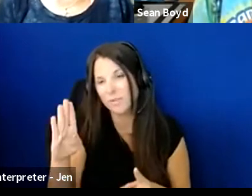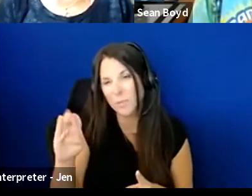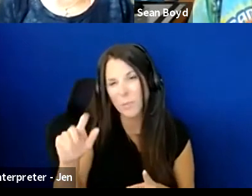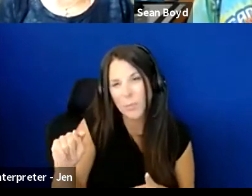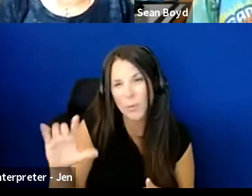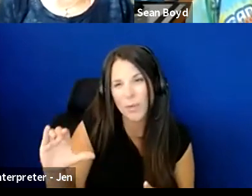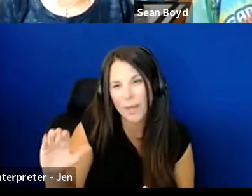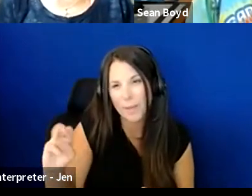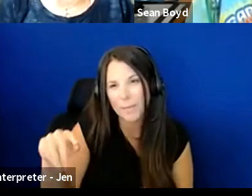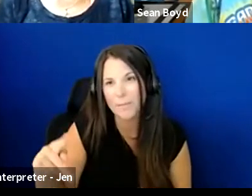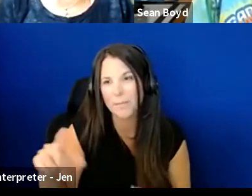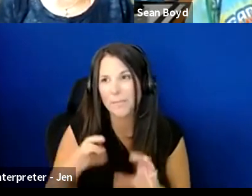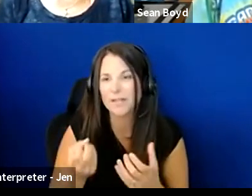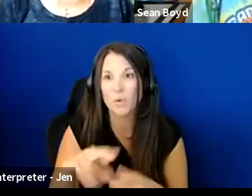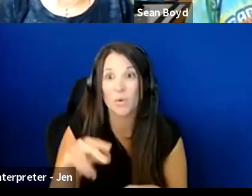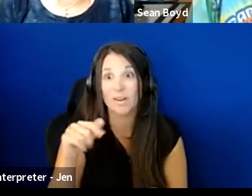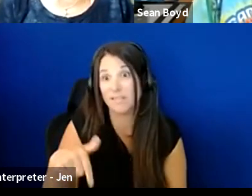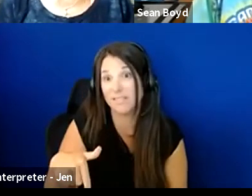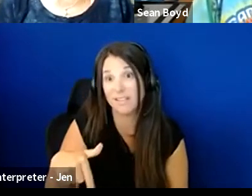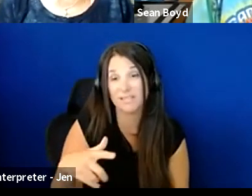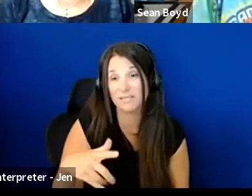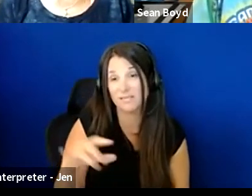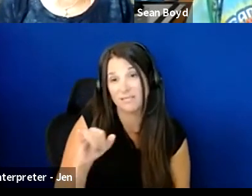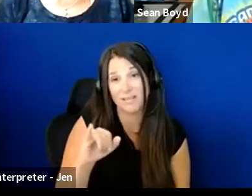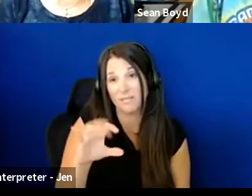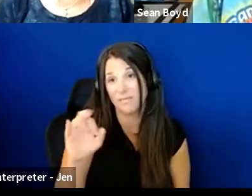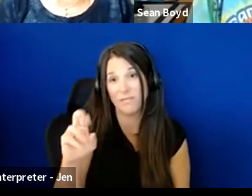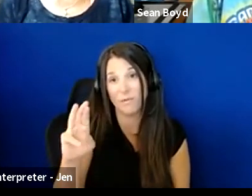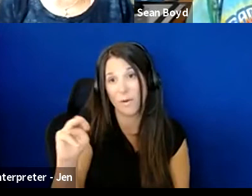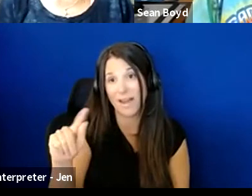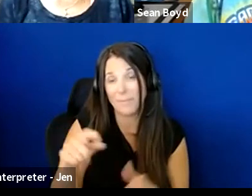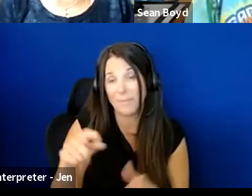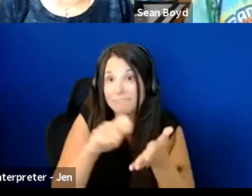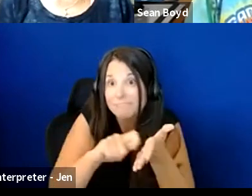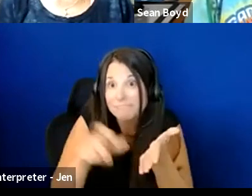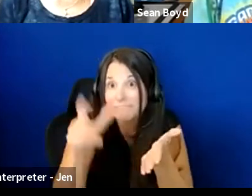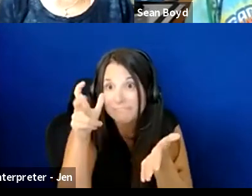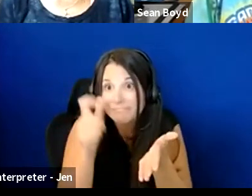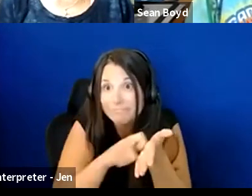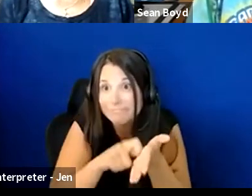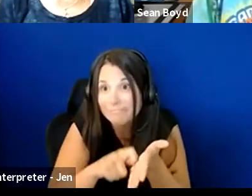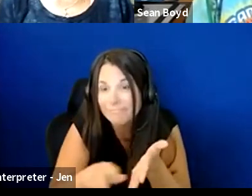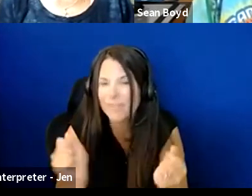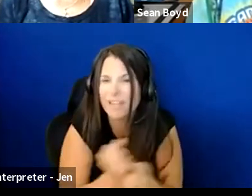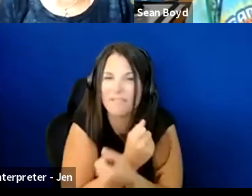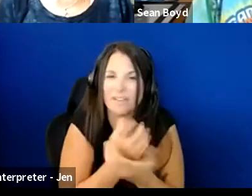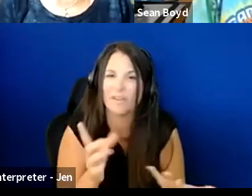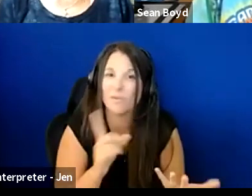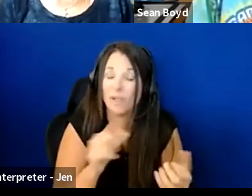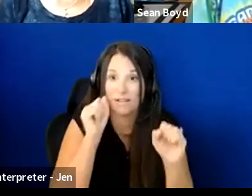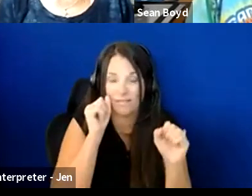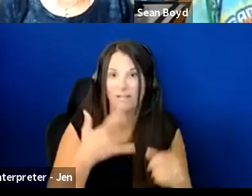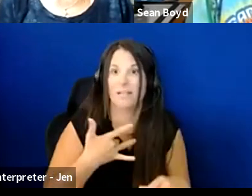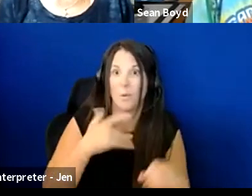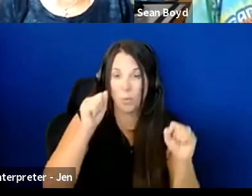in this format here. I've been making notes of everything, and became wide-eyed when I